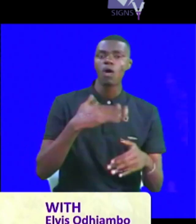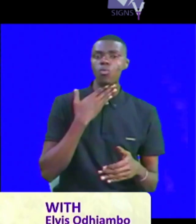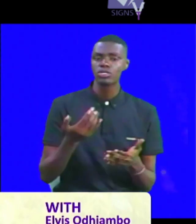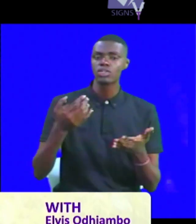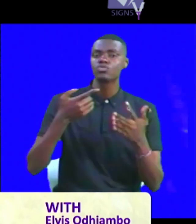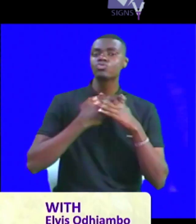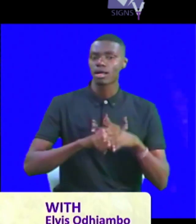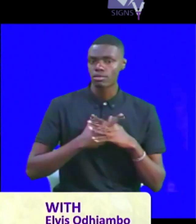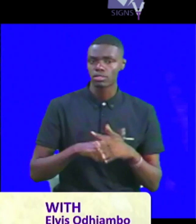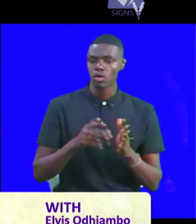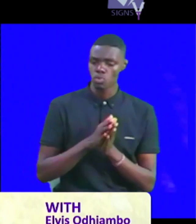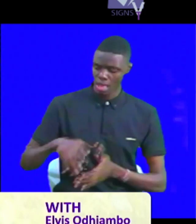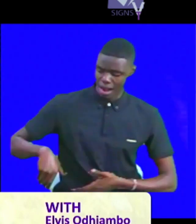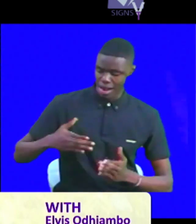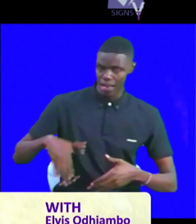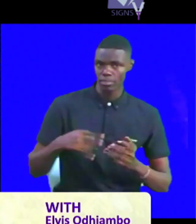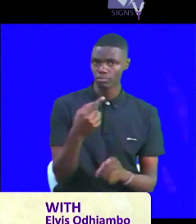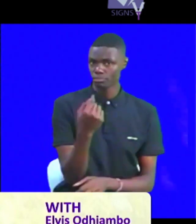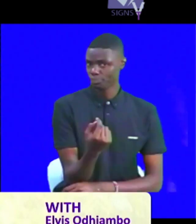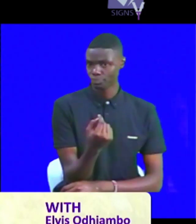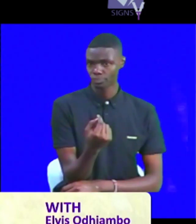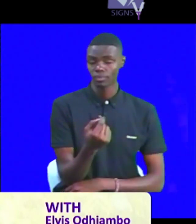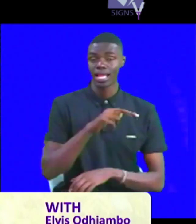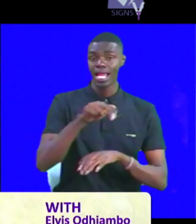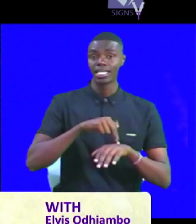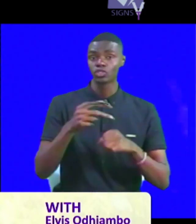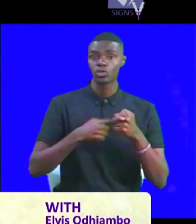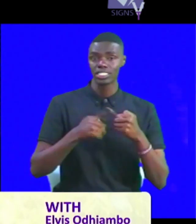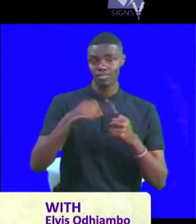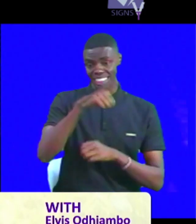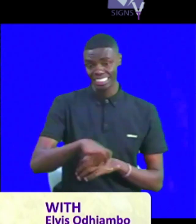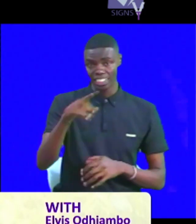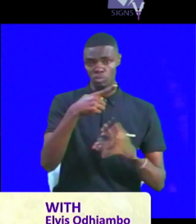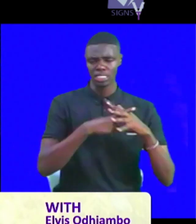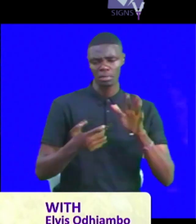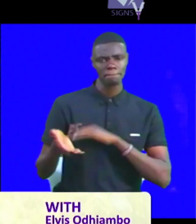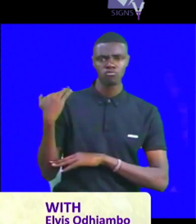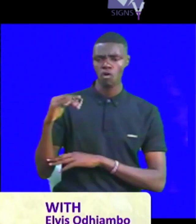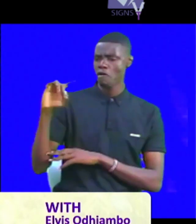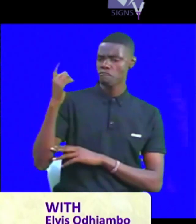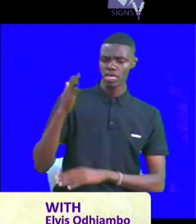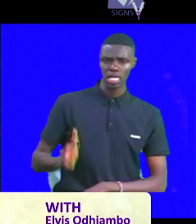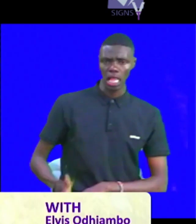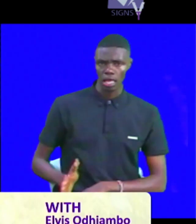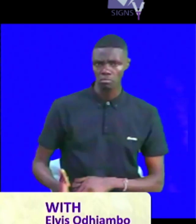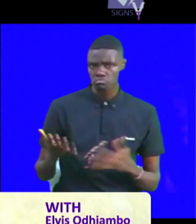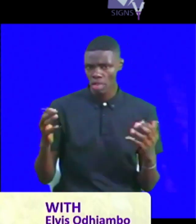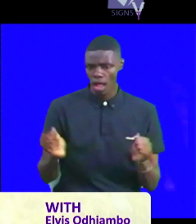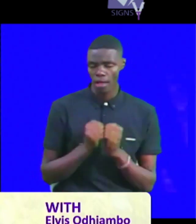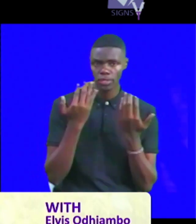But then again, nataka tuanze with rugby kidogo. Now, of course, the National 7th Circuit kicked off some time back. The first